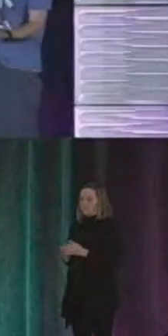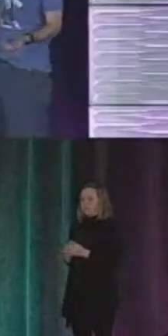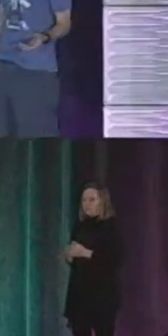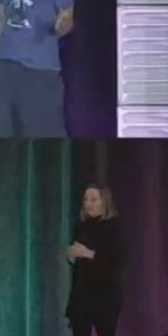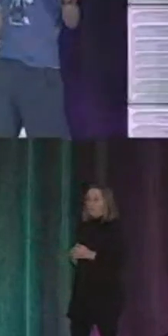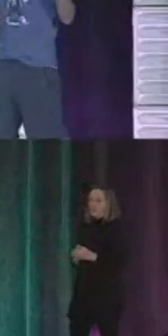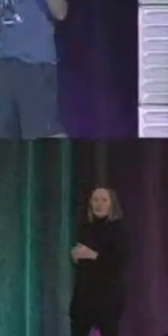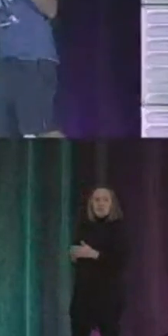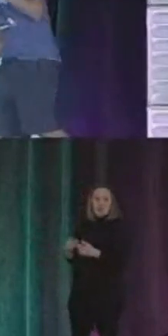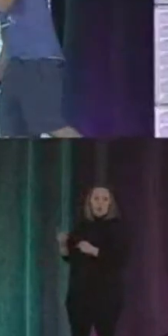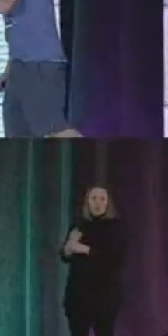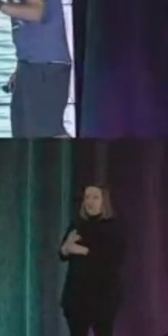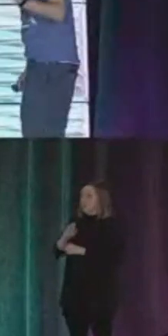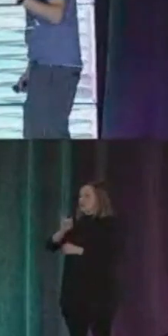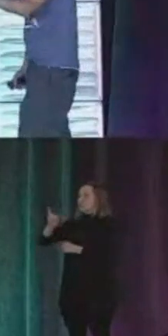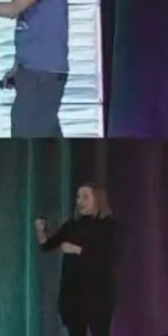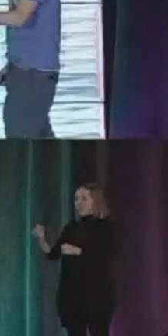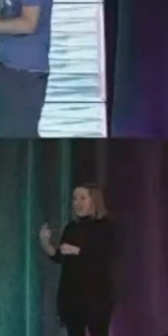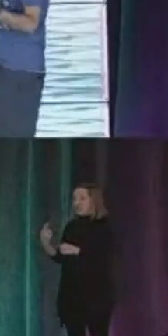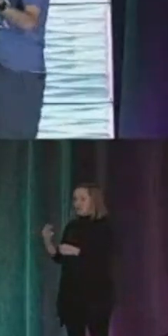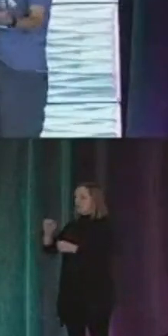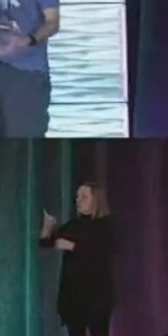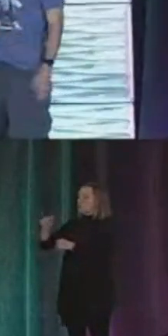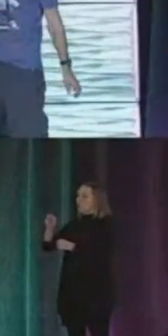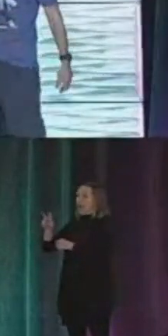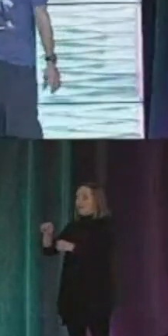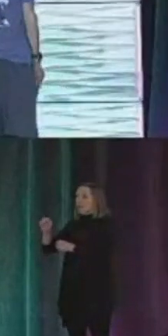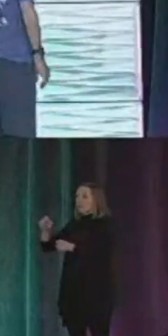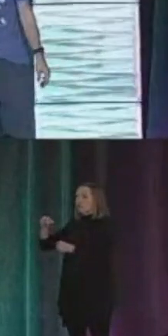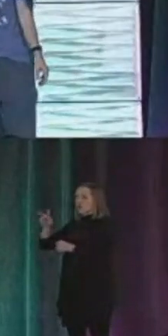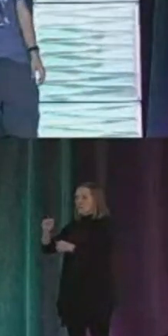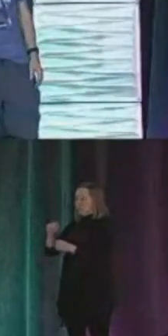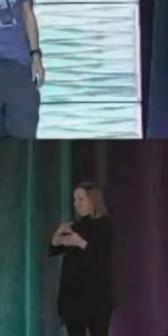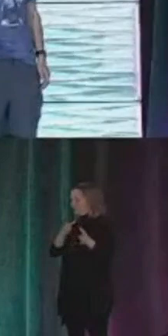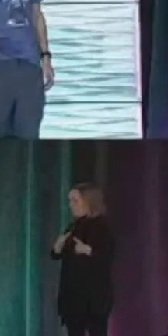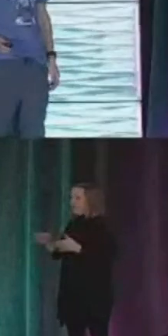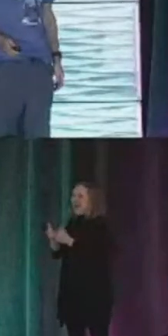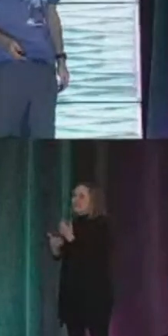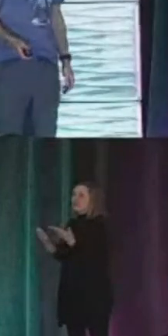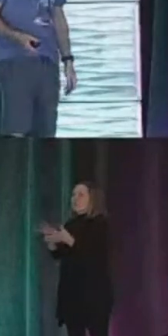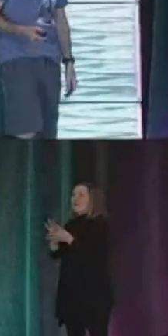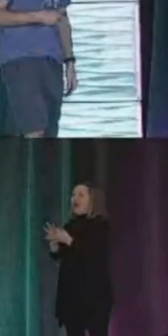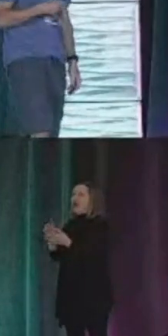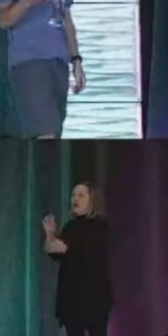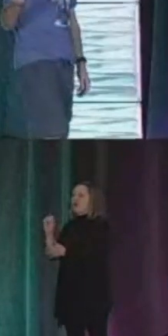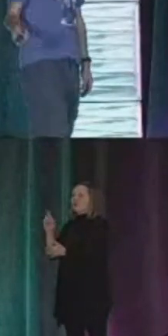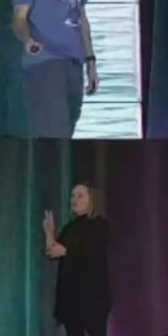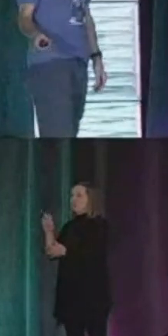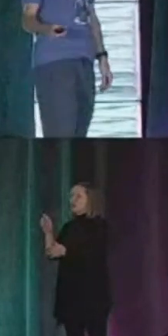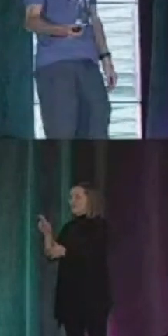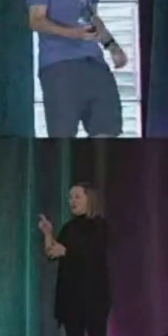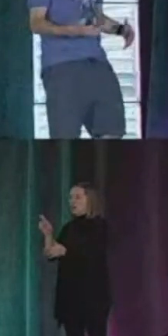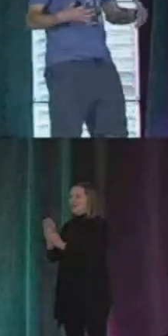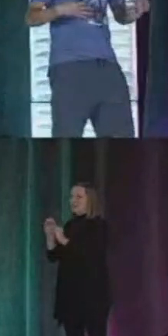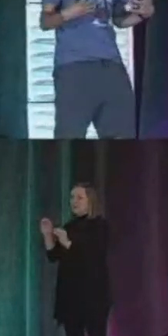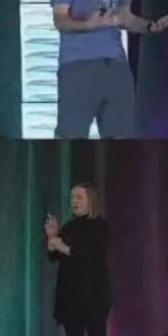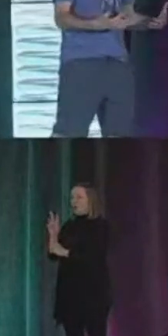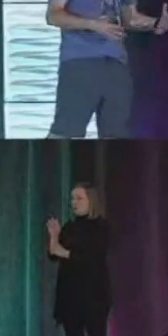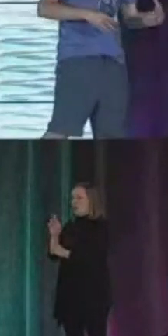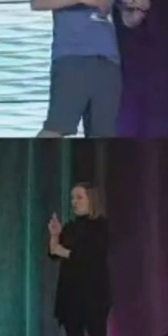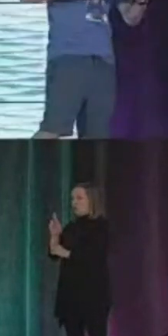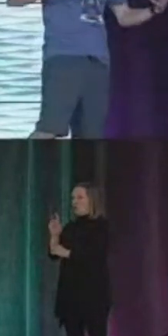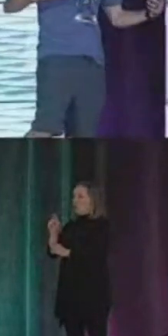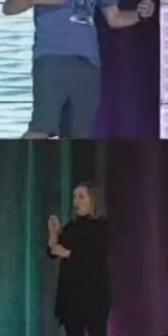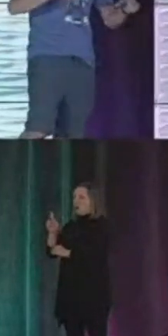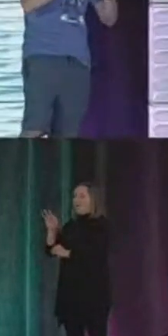reduce the client-side JavaScript because we can push more stuff on the server. All of our data loading code is going to be on the server. And there are no waterfalls because we're server